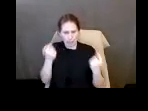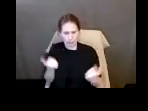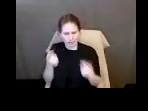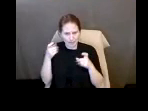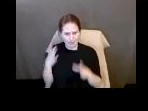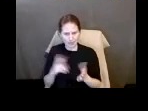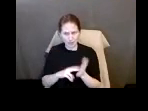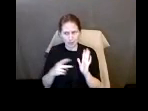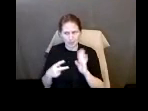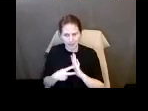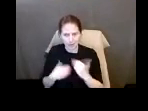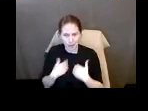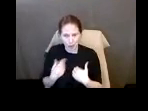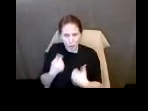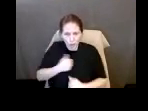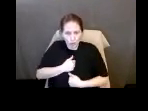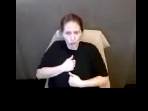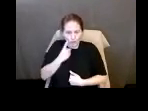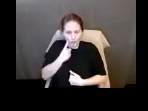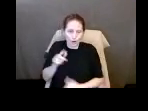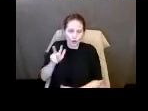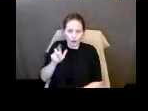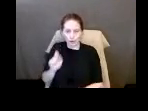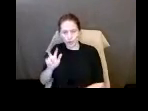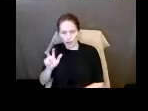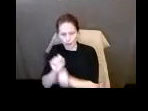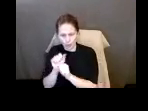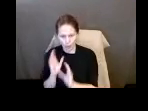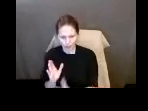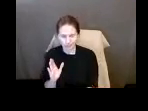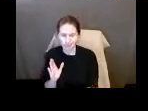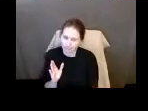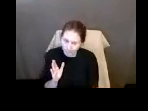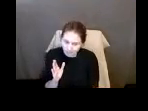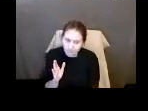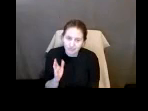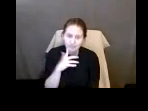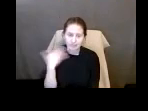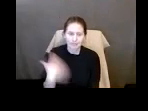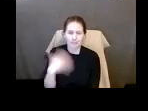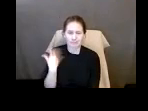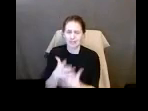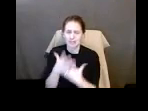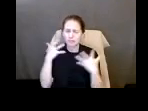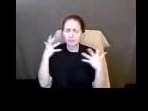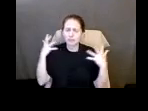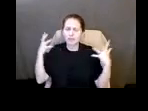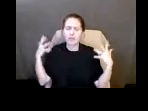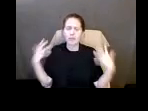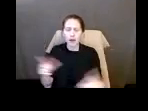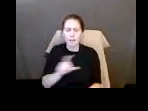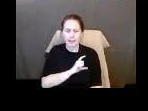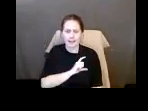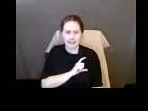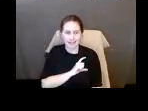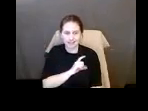mean that there was 1 soldier for every 3.3 workmen. That is a very, very hefty police presence, especially considering